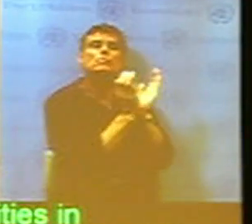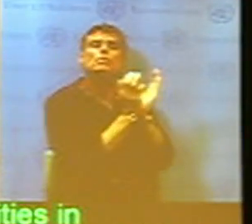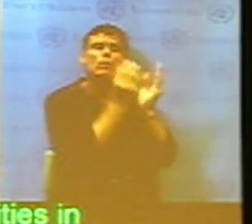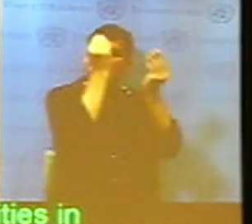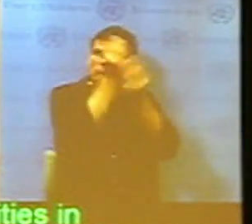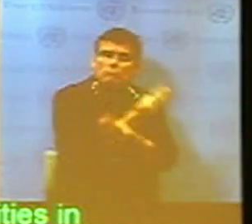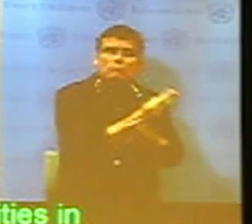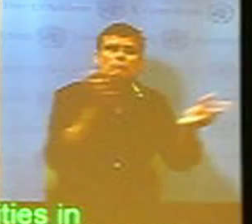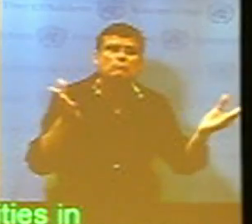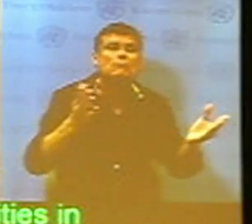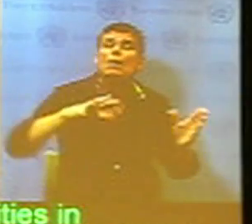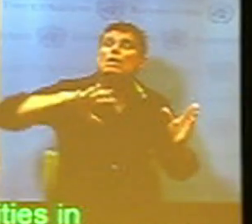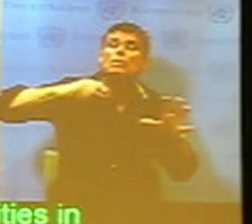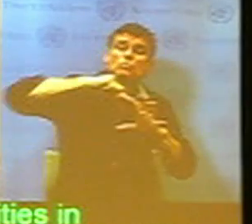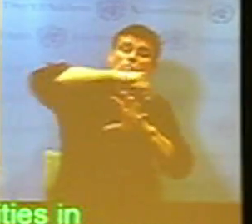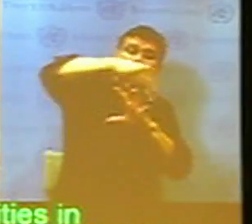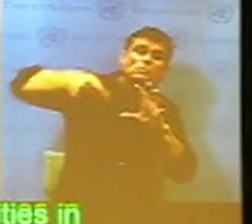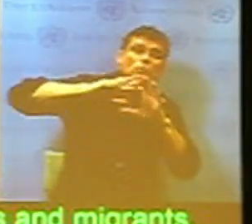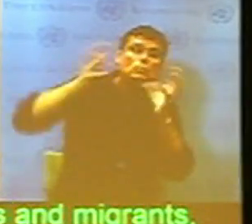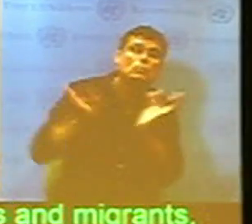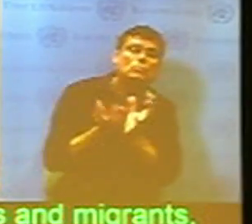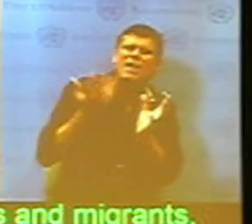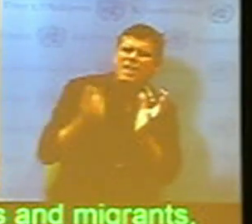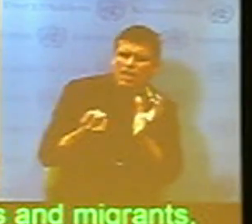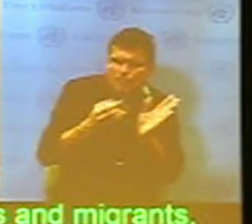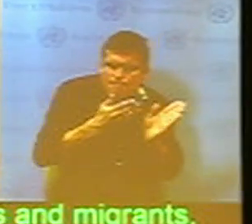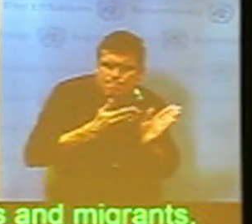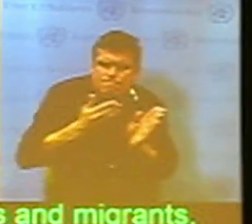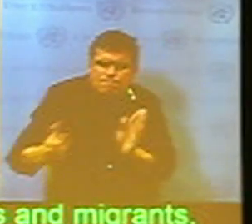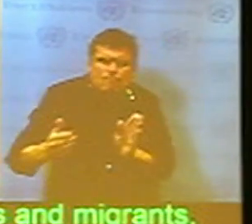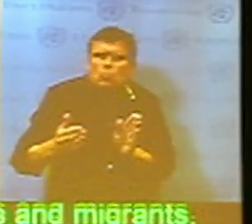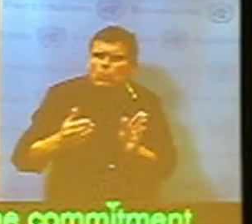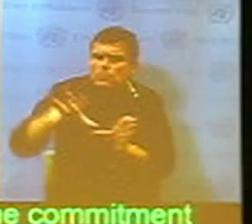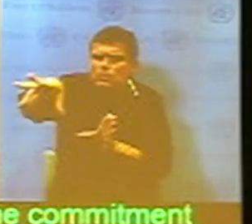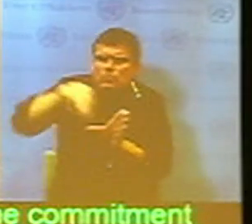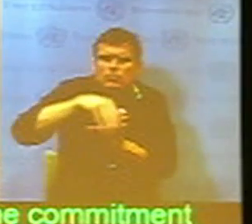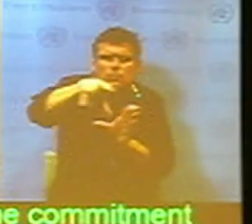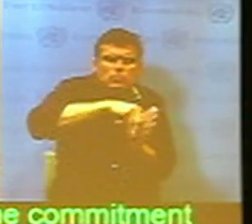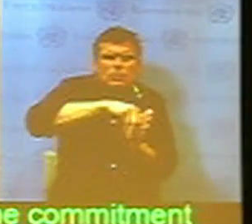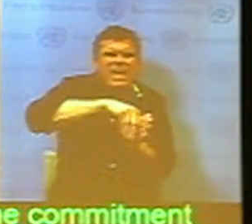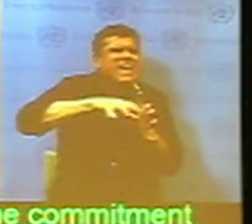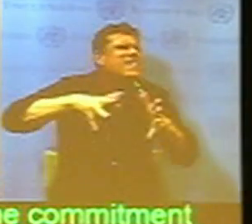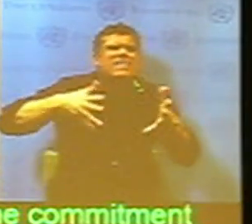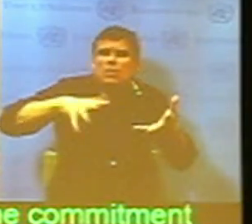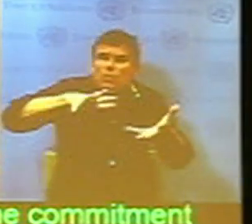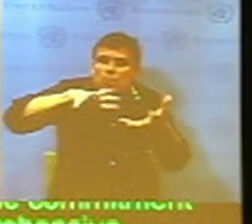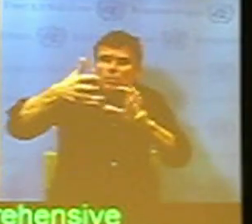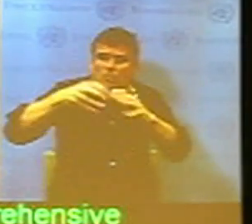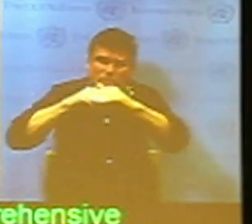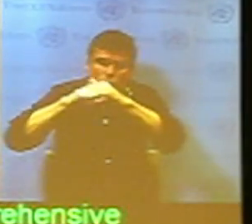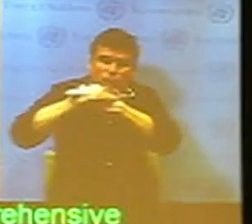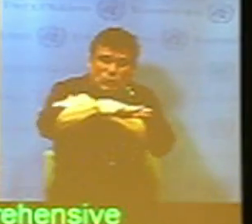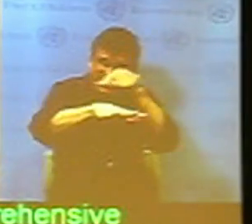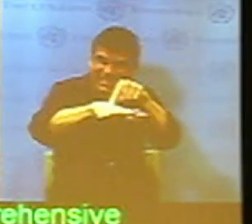states to a comprehensive response to large movements of refugees and migrants, which ensures the full respect and protection for